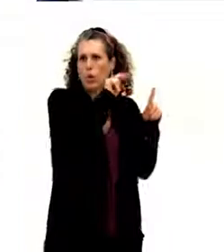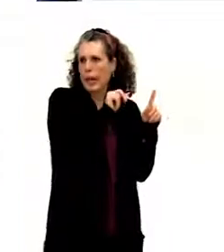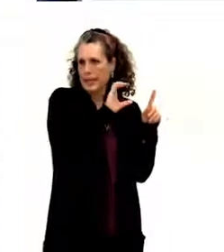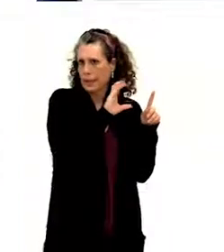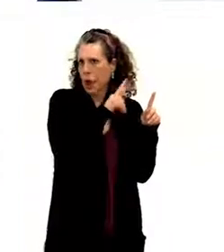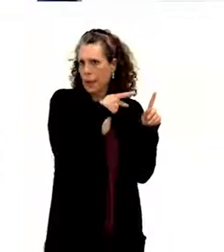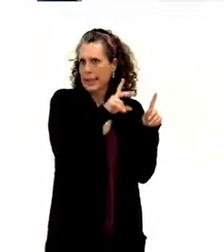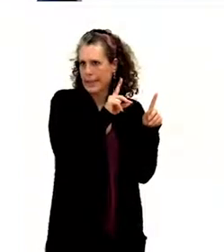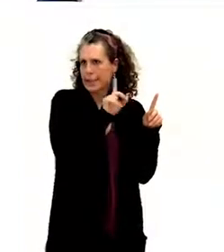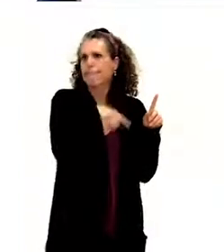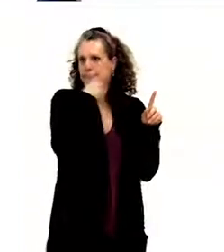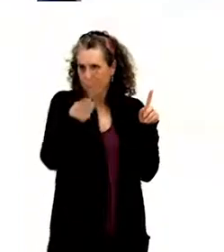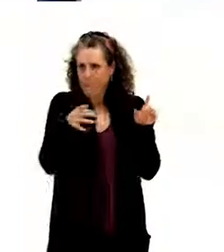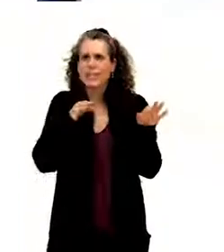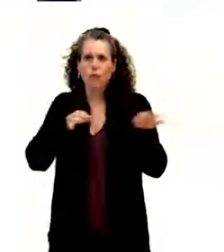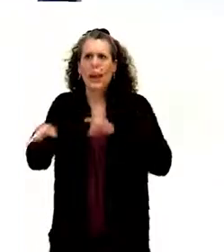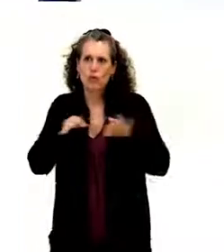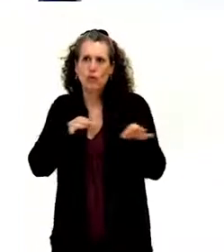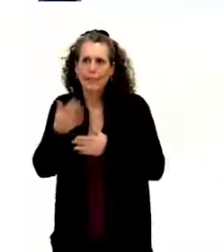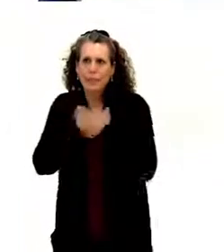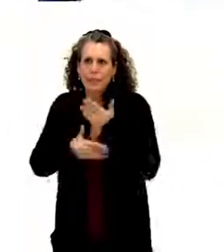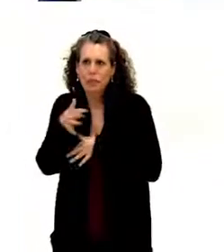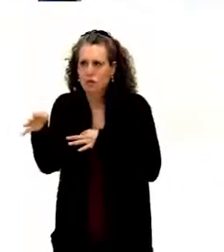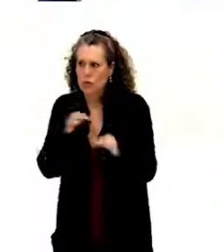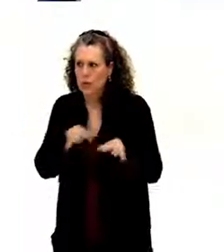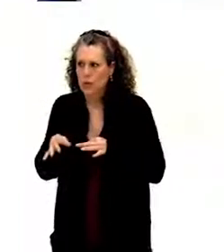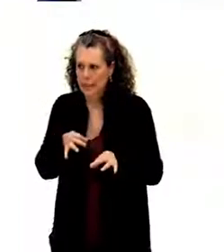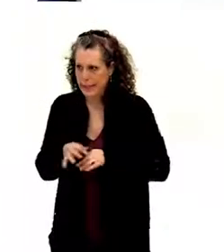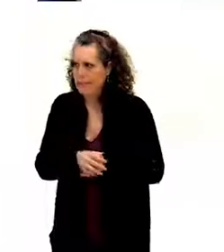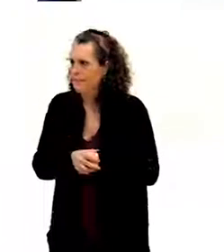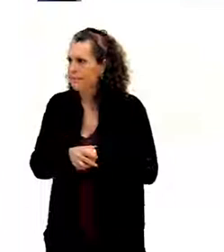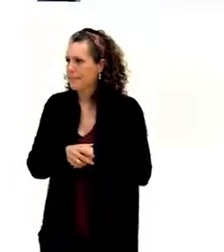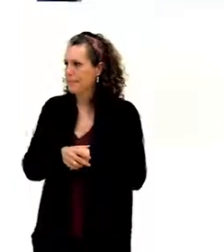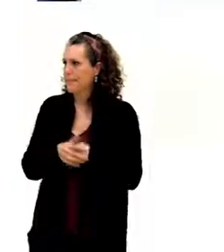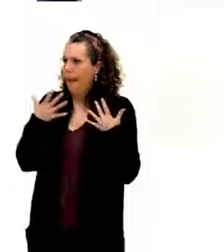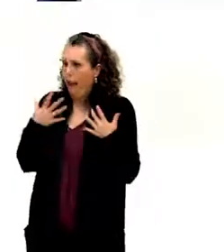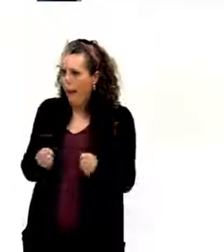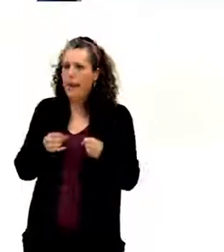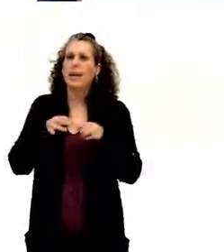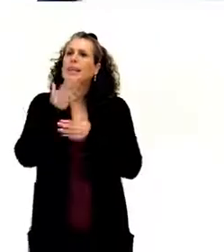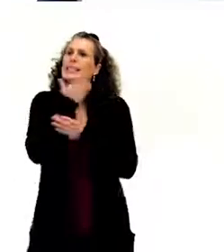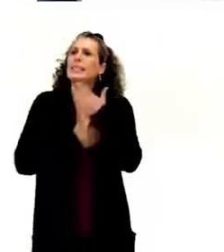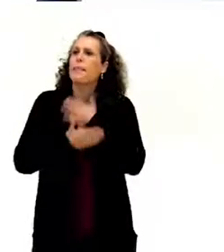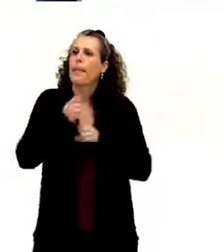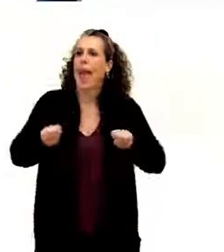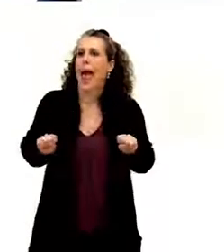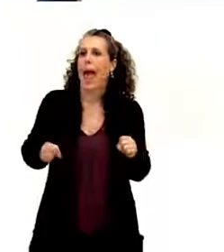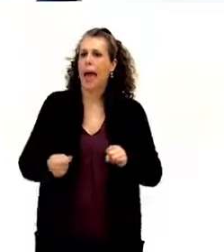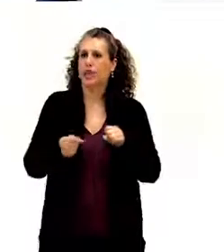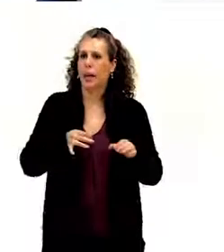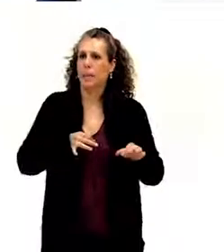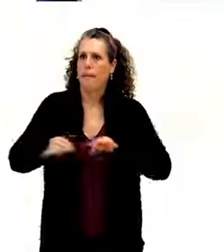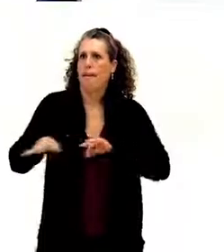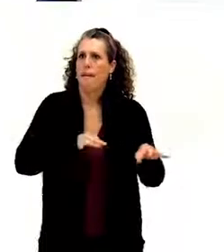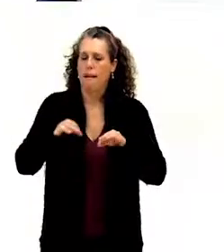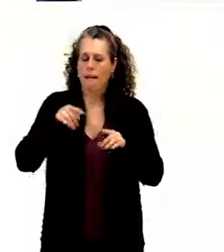Convention, and takes into account a priority plan, a disability action plan, that focuses on